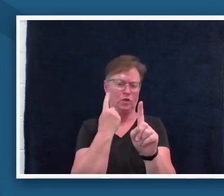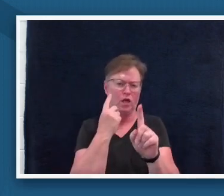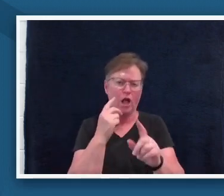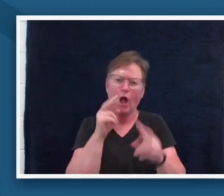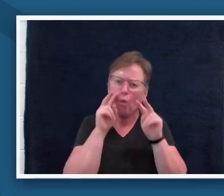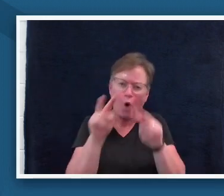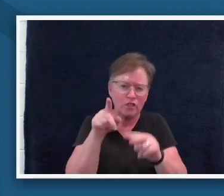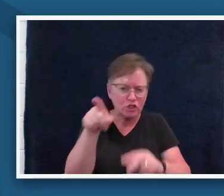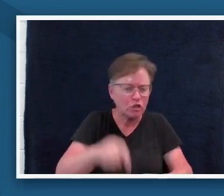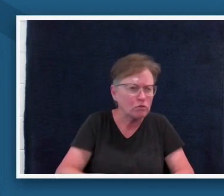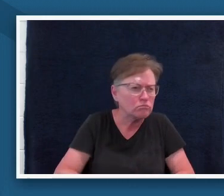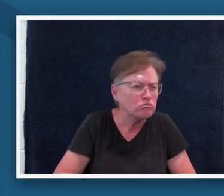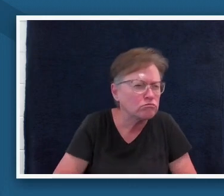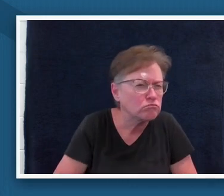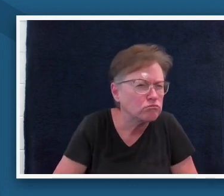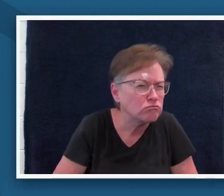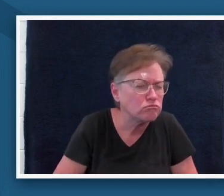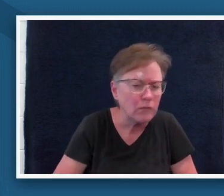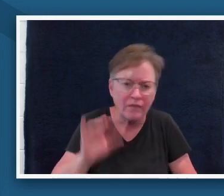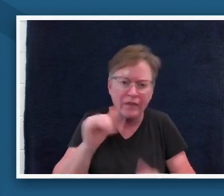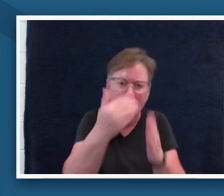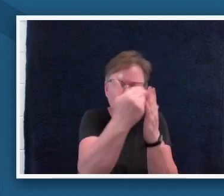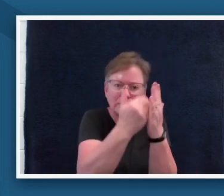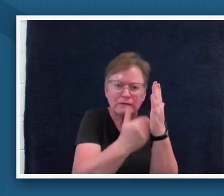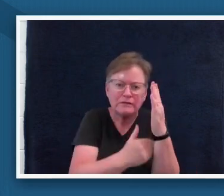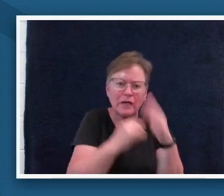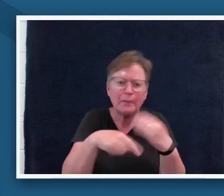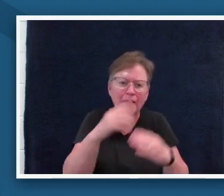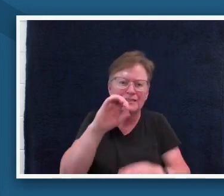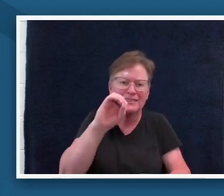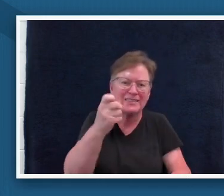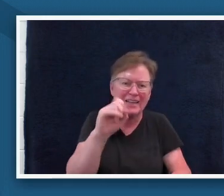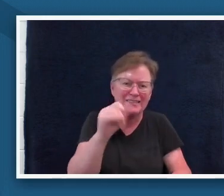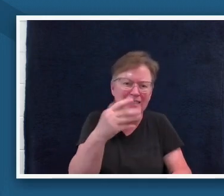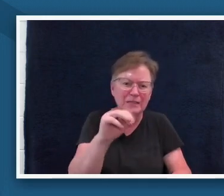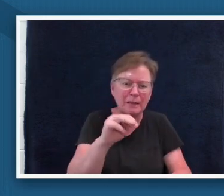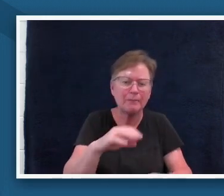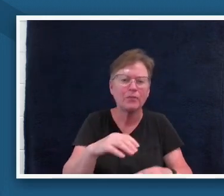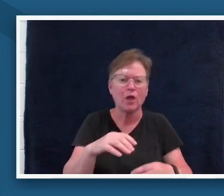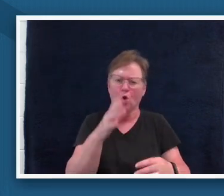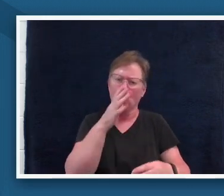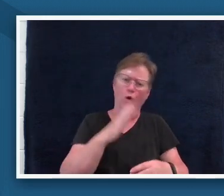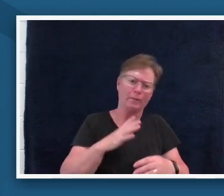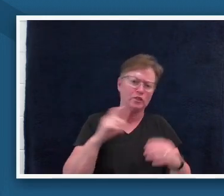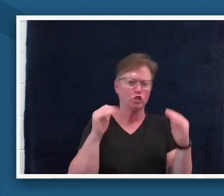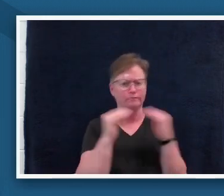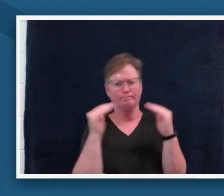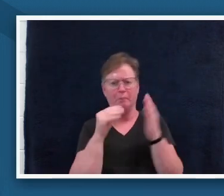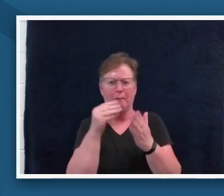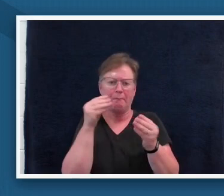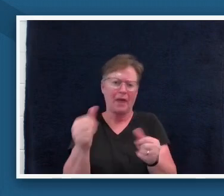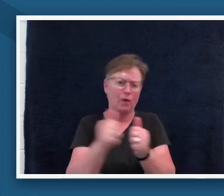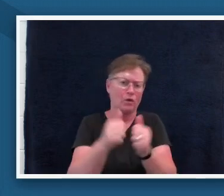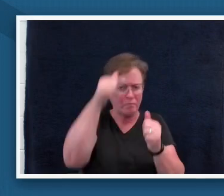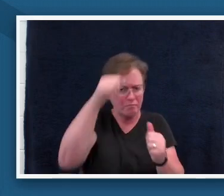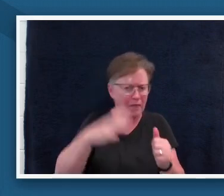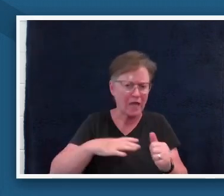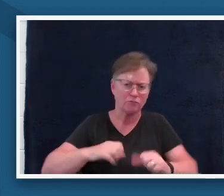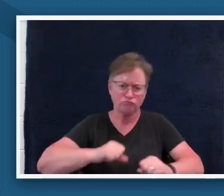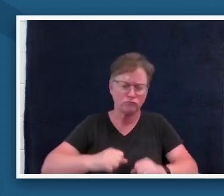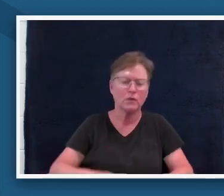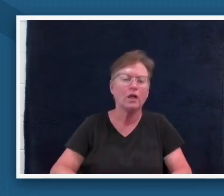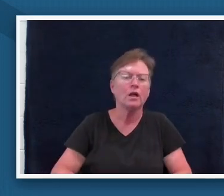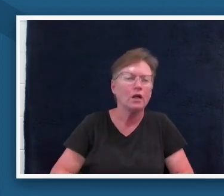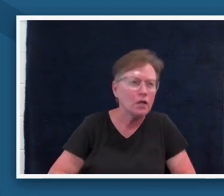looking at that piece on sexism about how women should be paid the same as men and so on and so forth. And she leaned in, she read it,